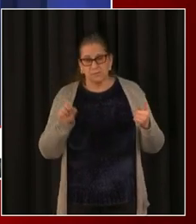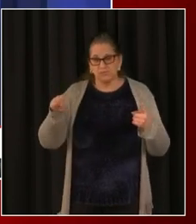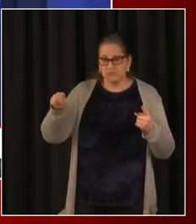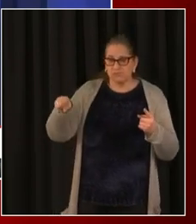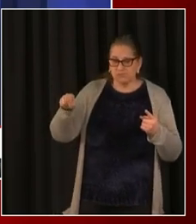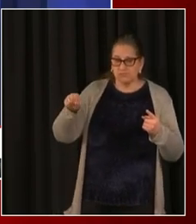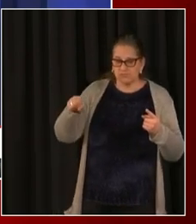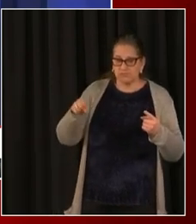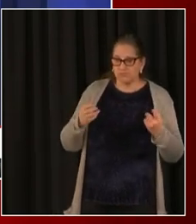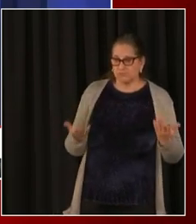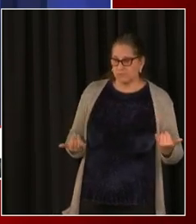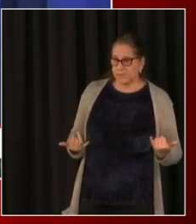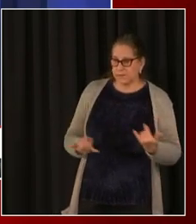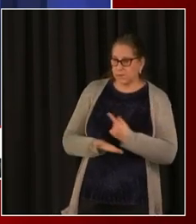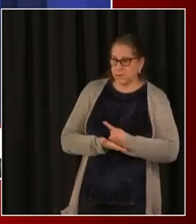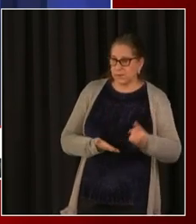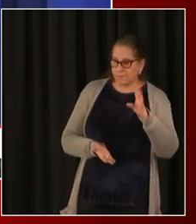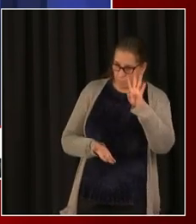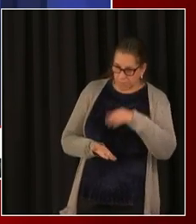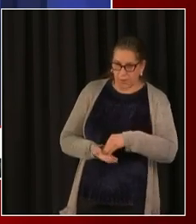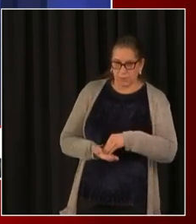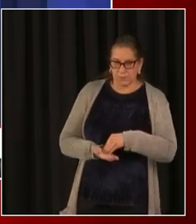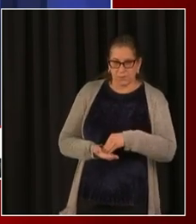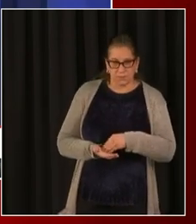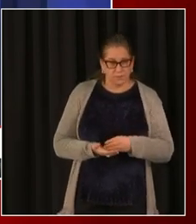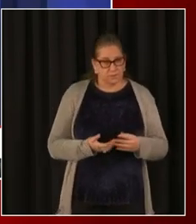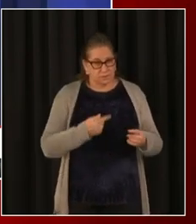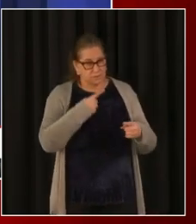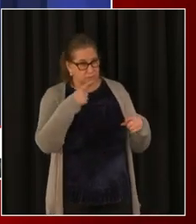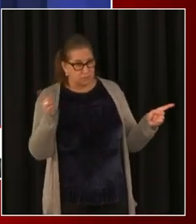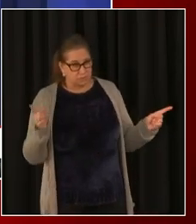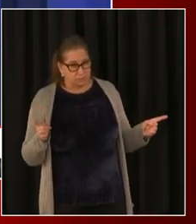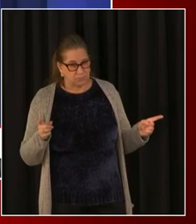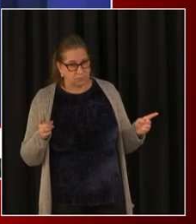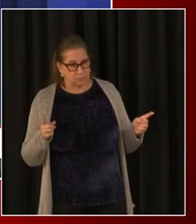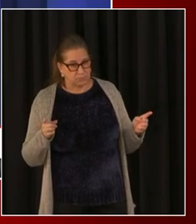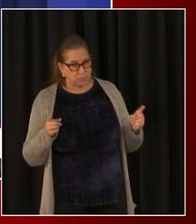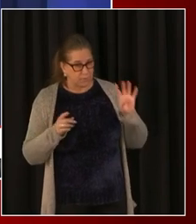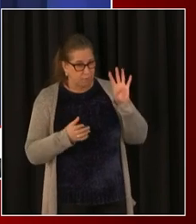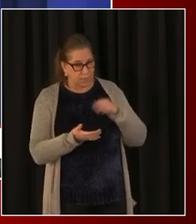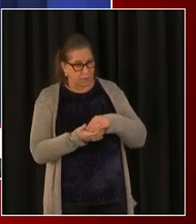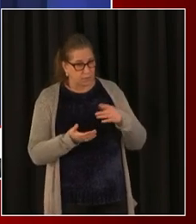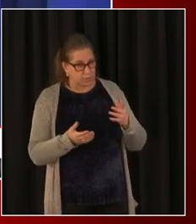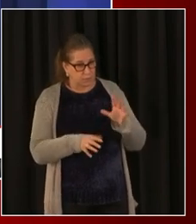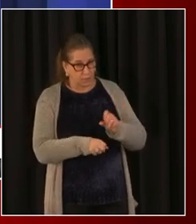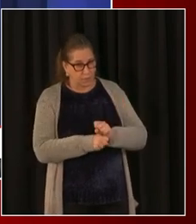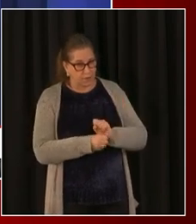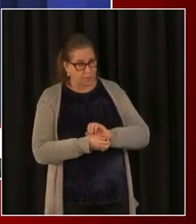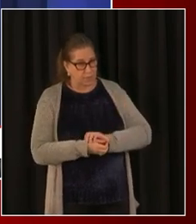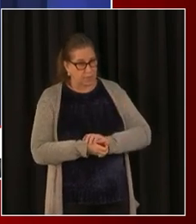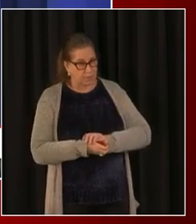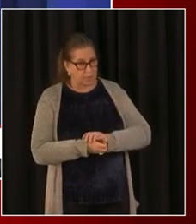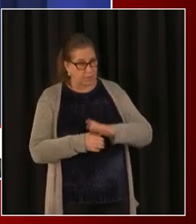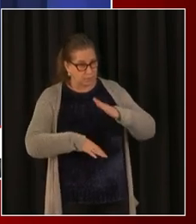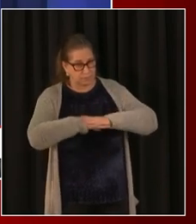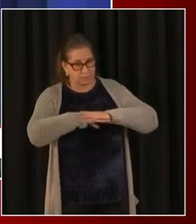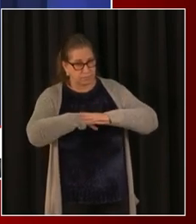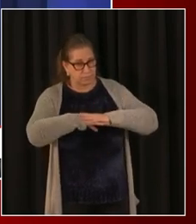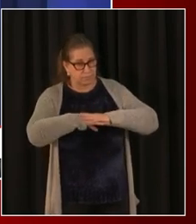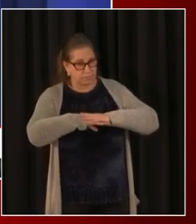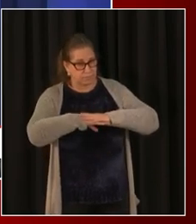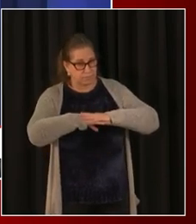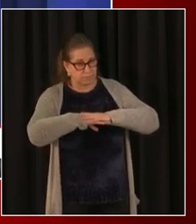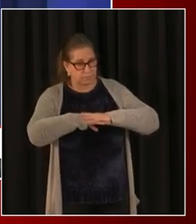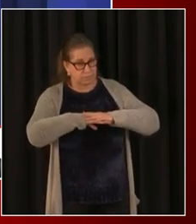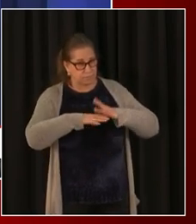this week. Okay, and will you announce when those appointments have all been filled so people don't try to sign up? So, no, we won't,